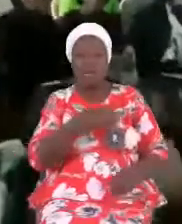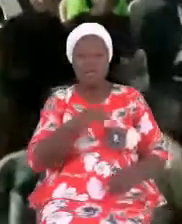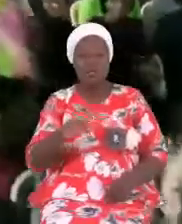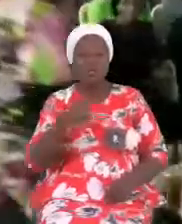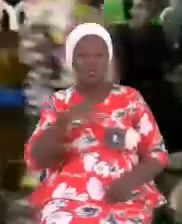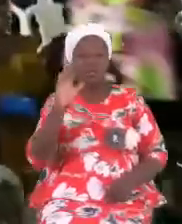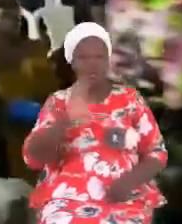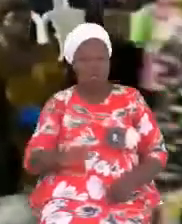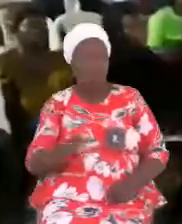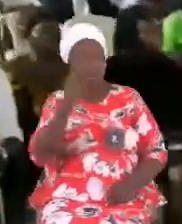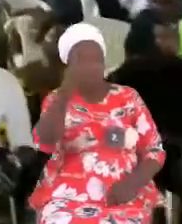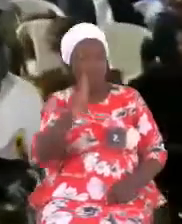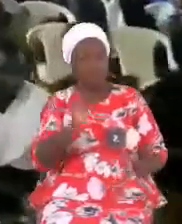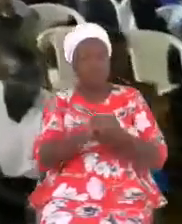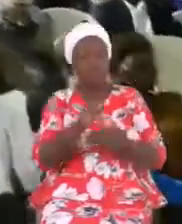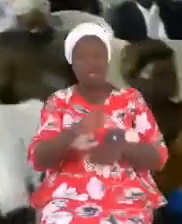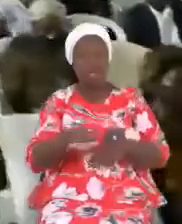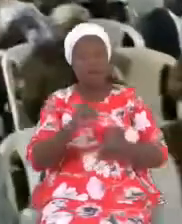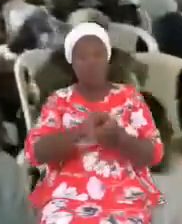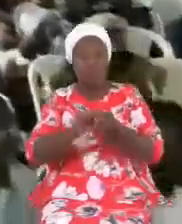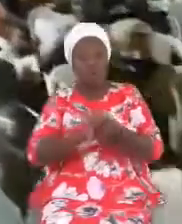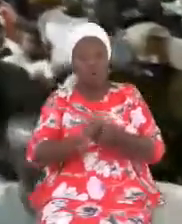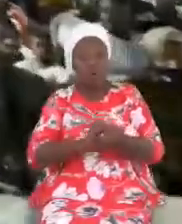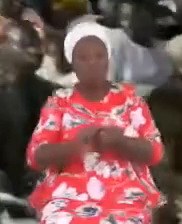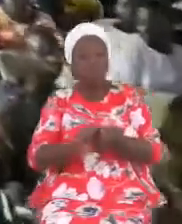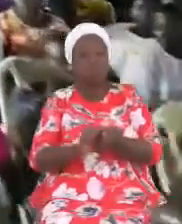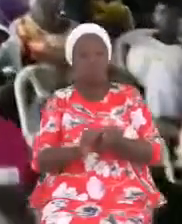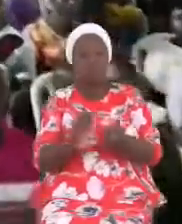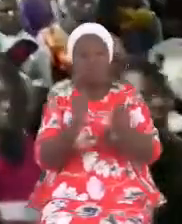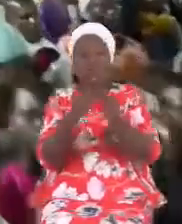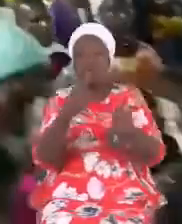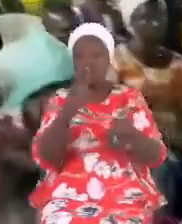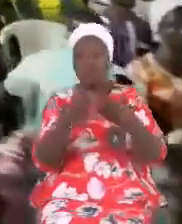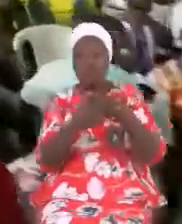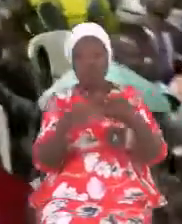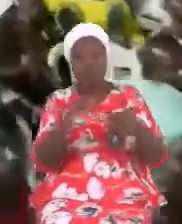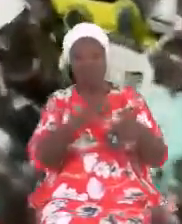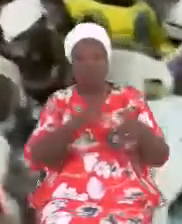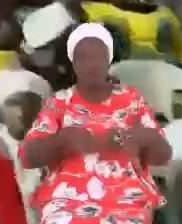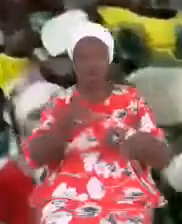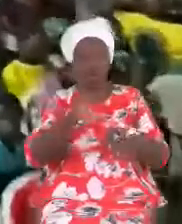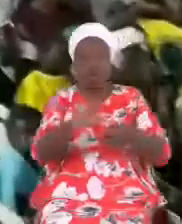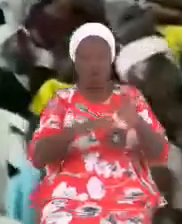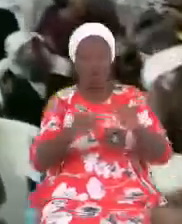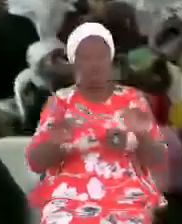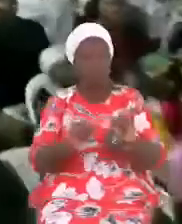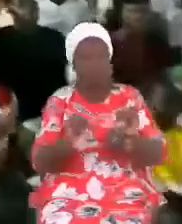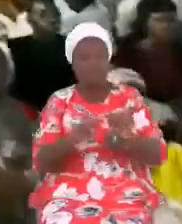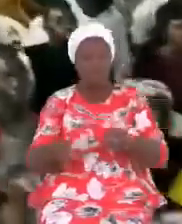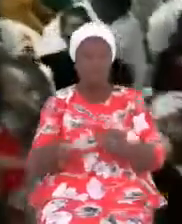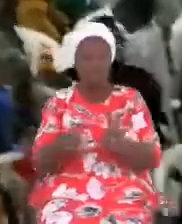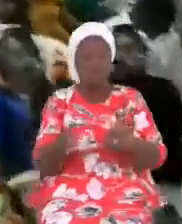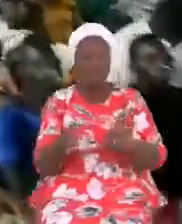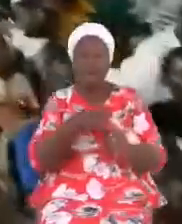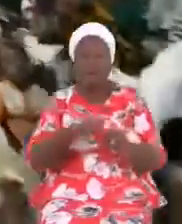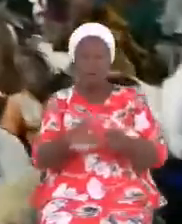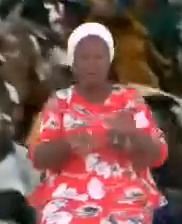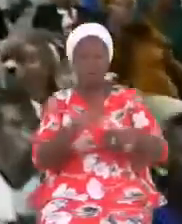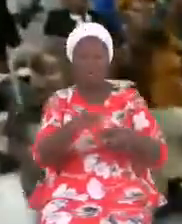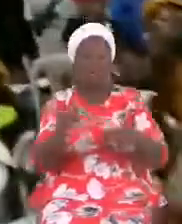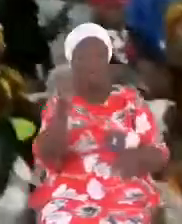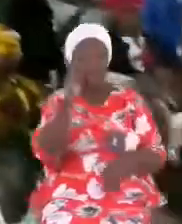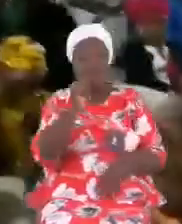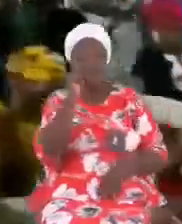walking on a particular path, and they're walking consistently, and they're walking daily, and they're going